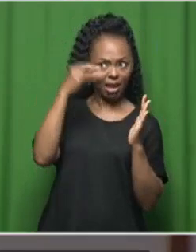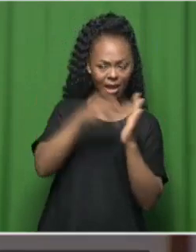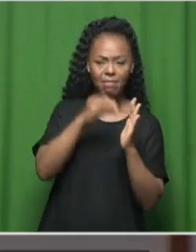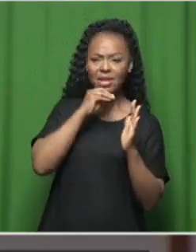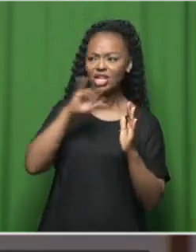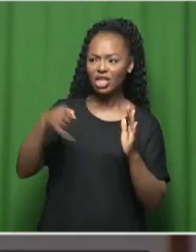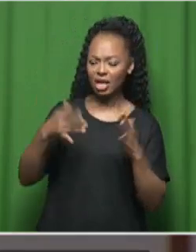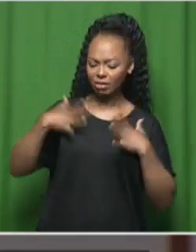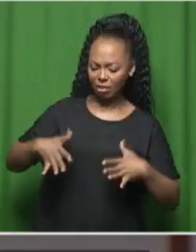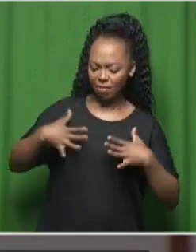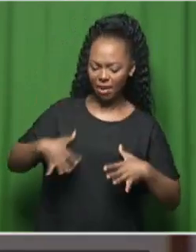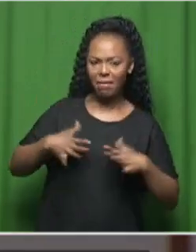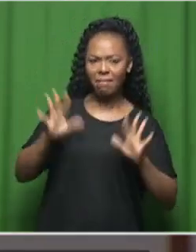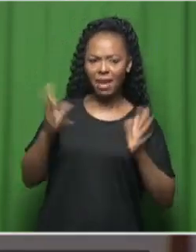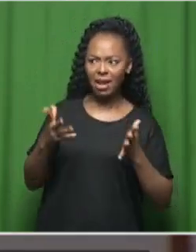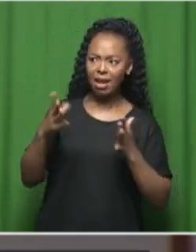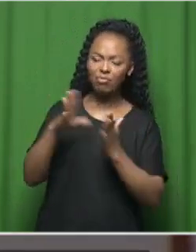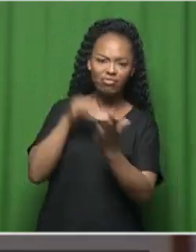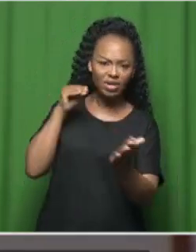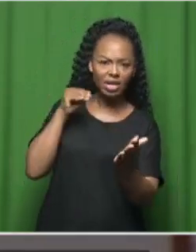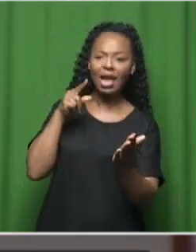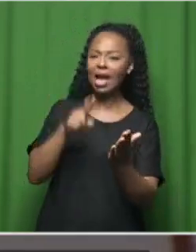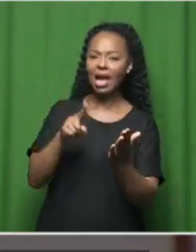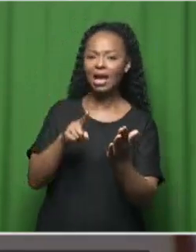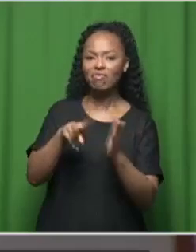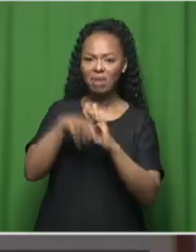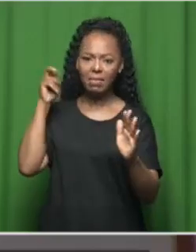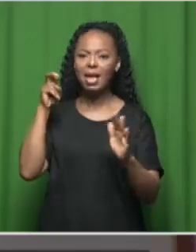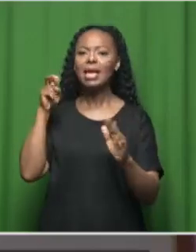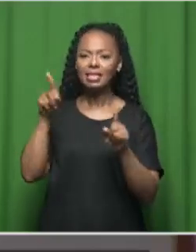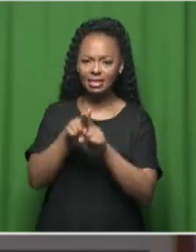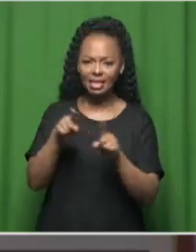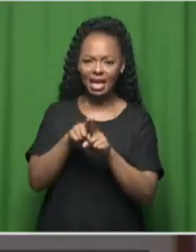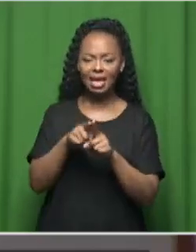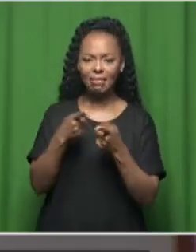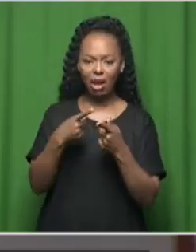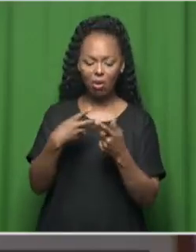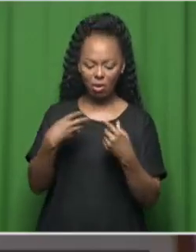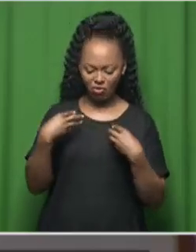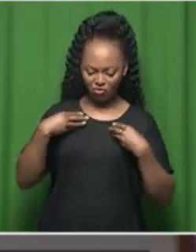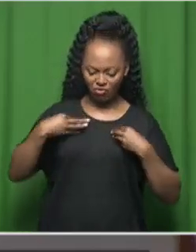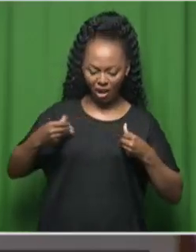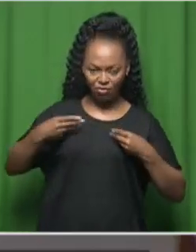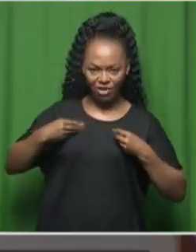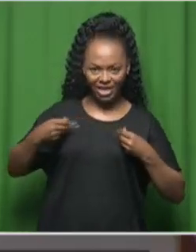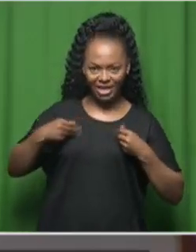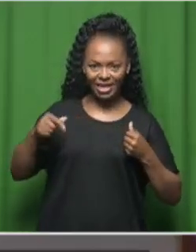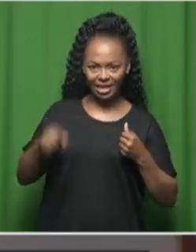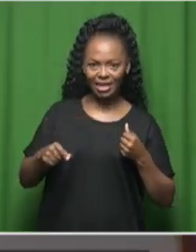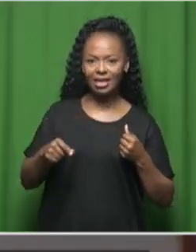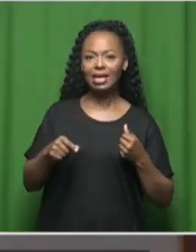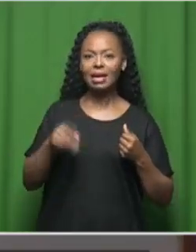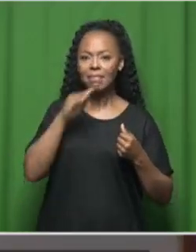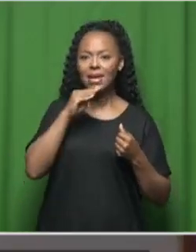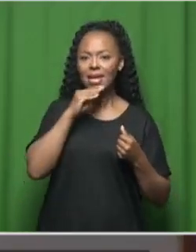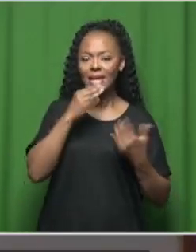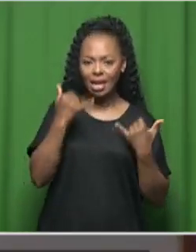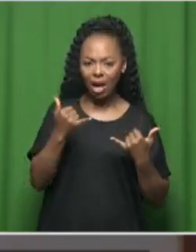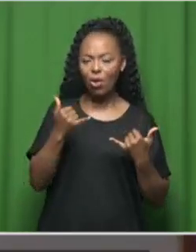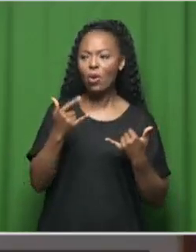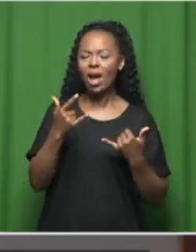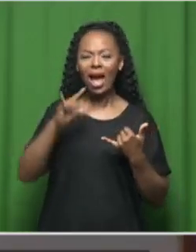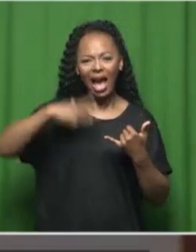be copied. It's going to be, they're actually going to print fabric. Sure. So when they print fabric, that means all